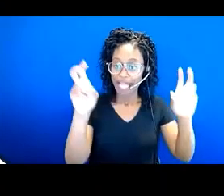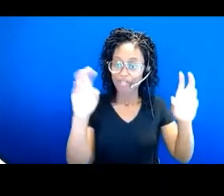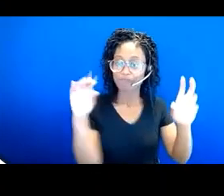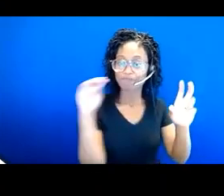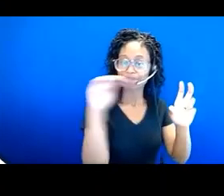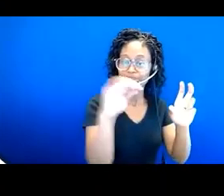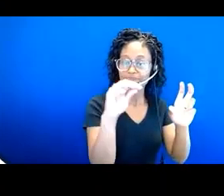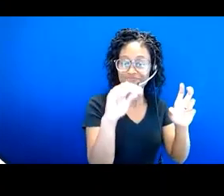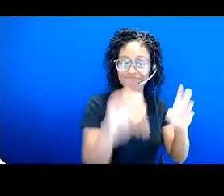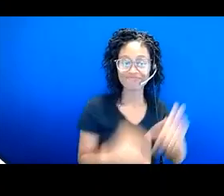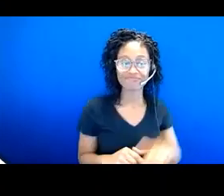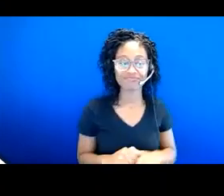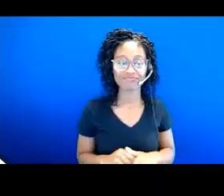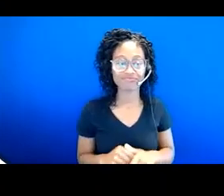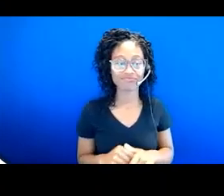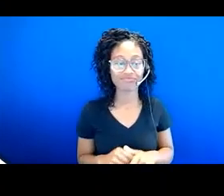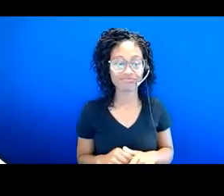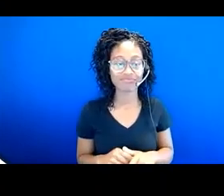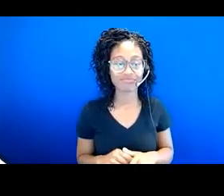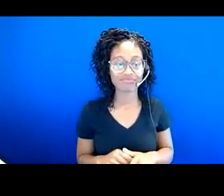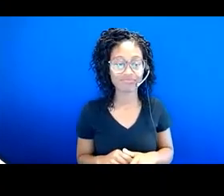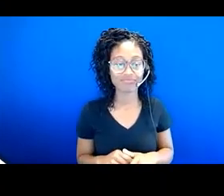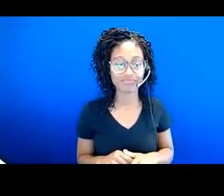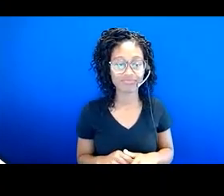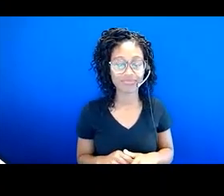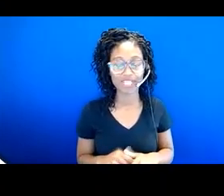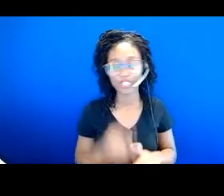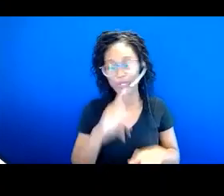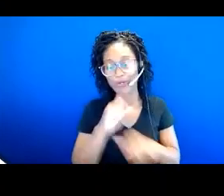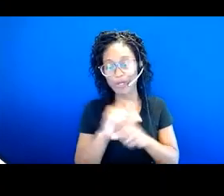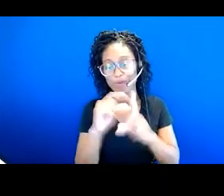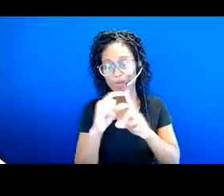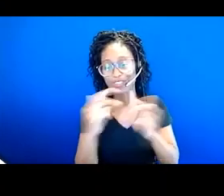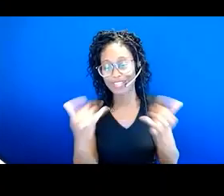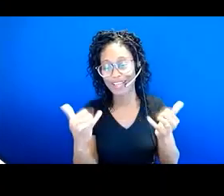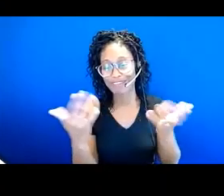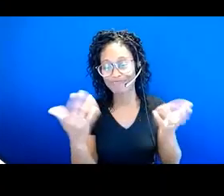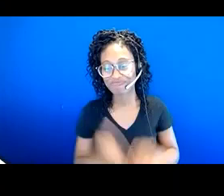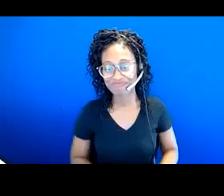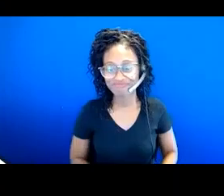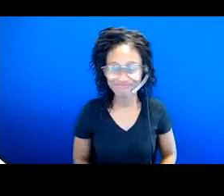and I'll try and create some real words here.